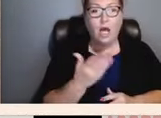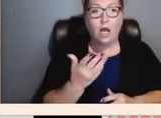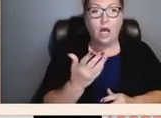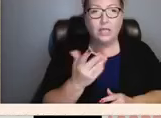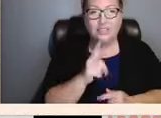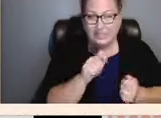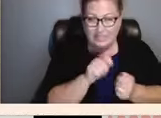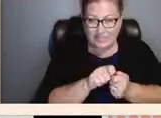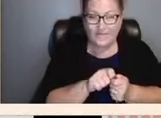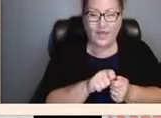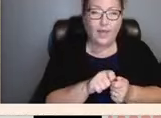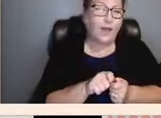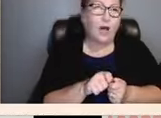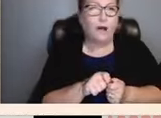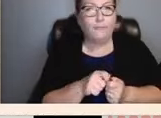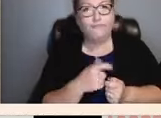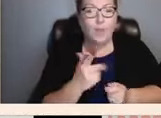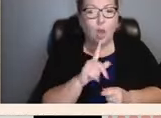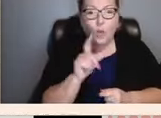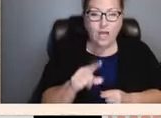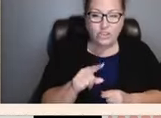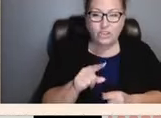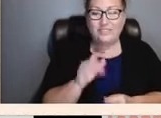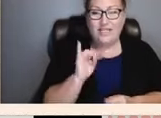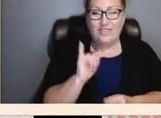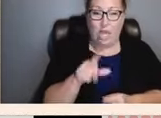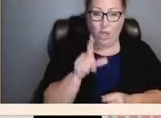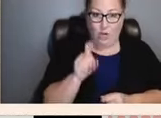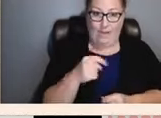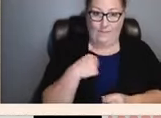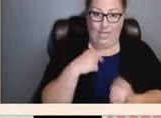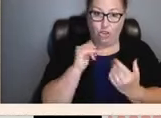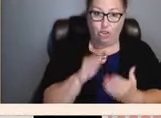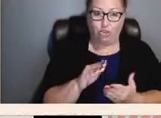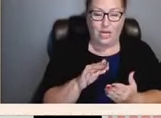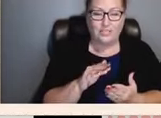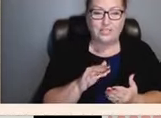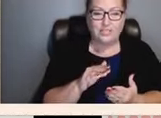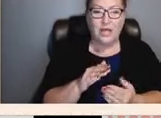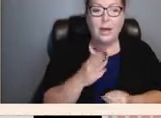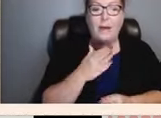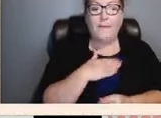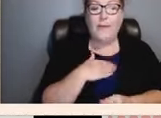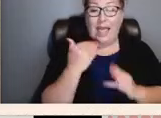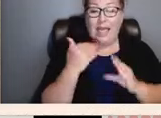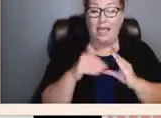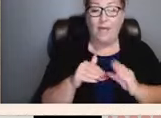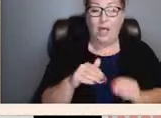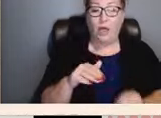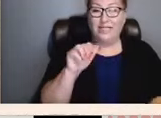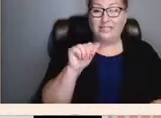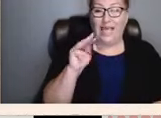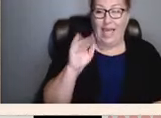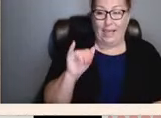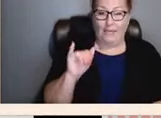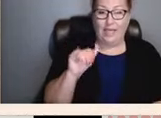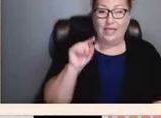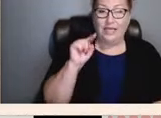specific questions that you need me to address, my email is